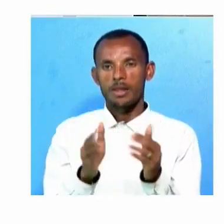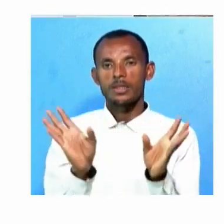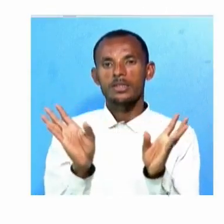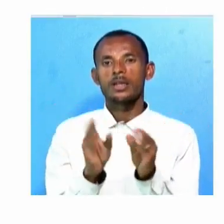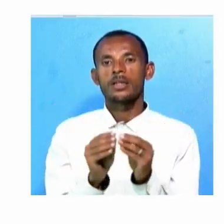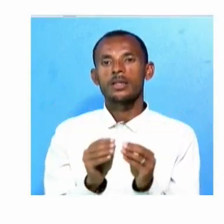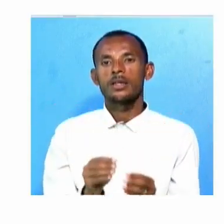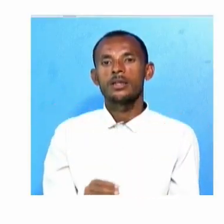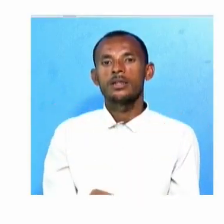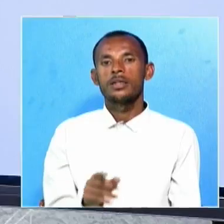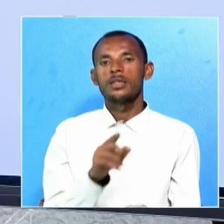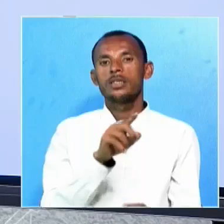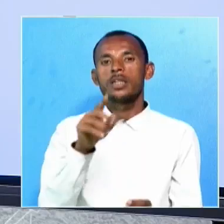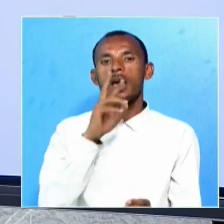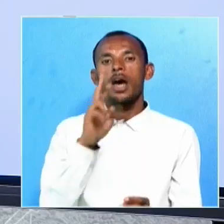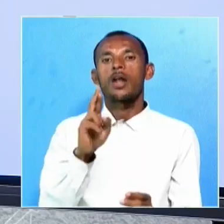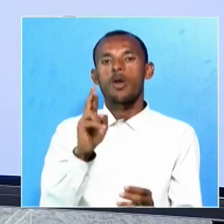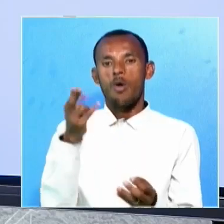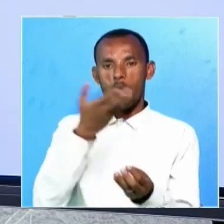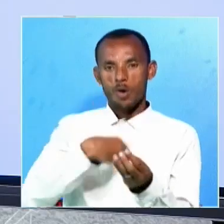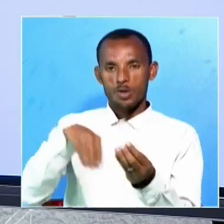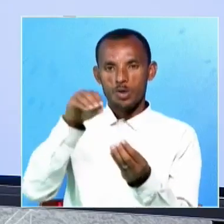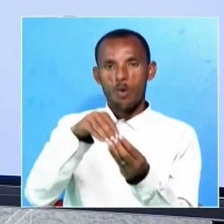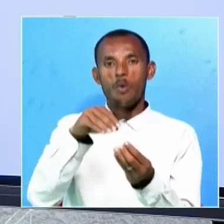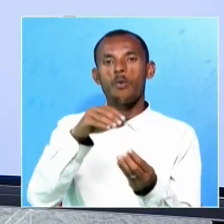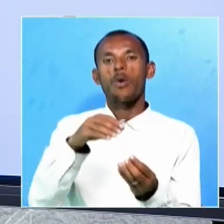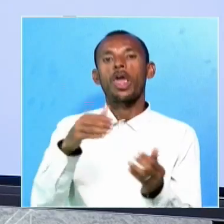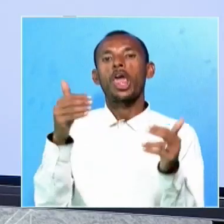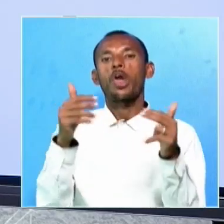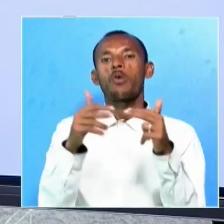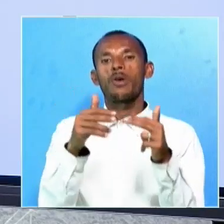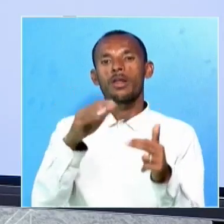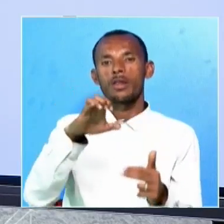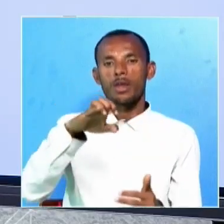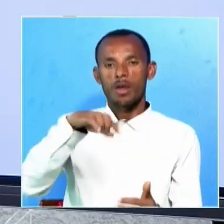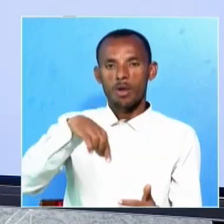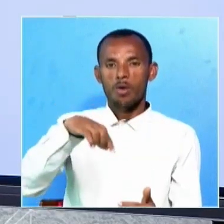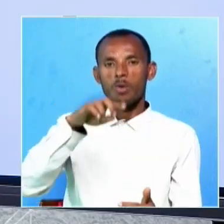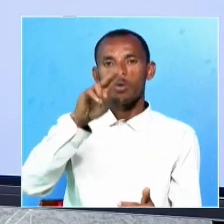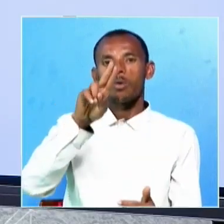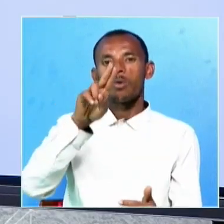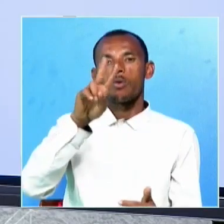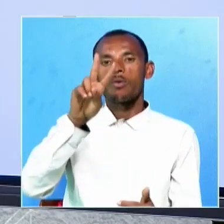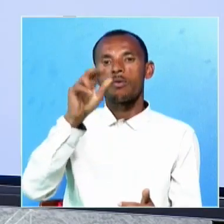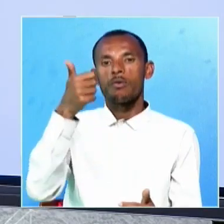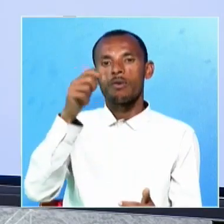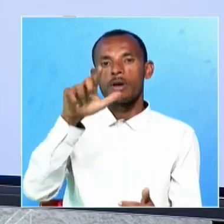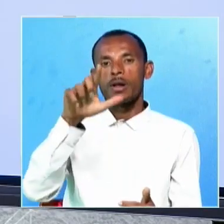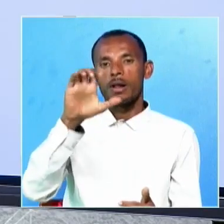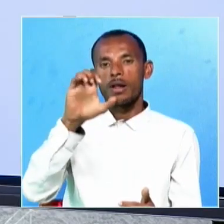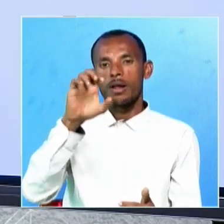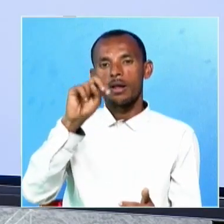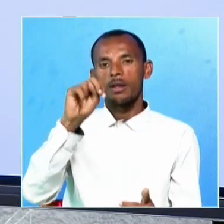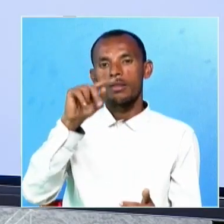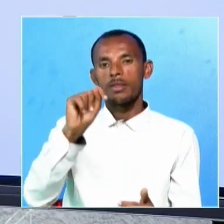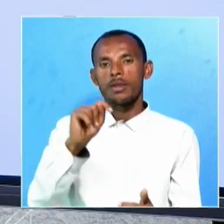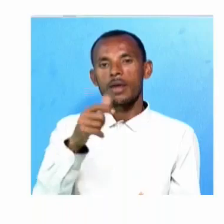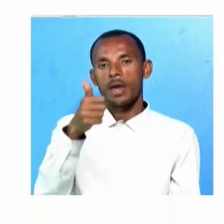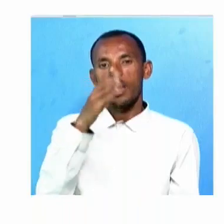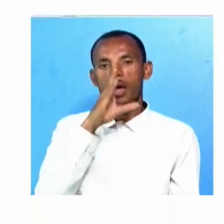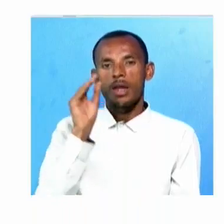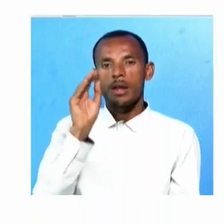sets. They are also equivalent. Since the number of elements here is 2, again here is 2, A and B, A